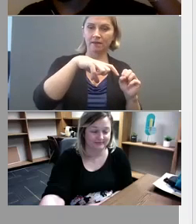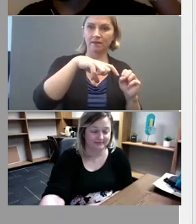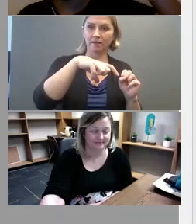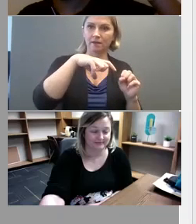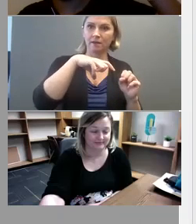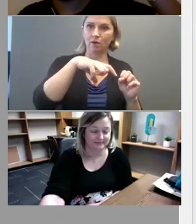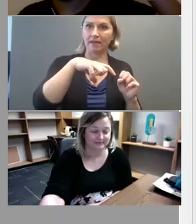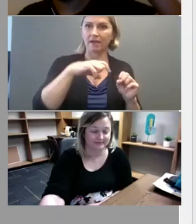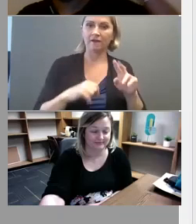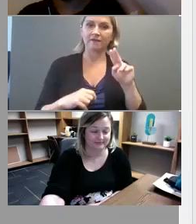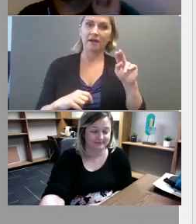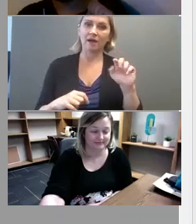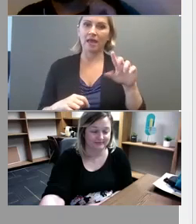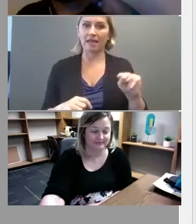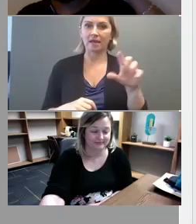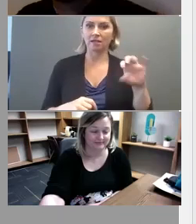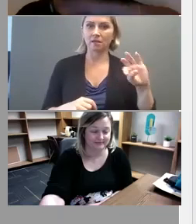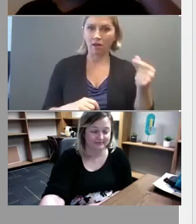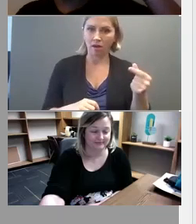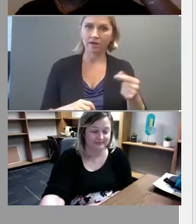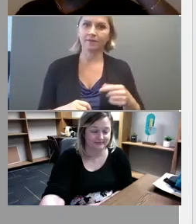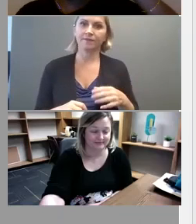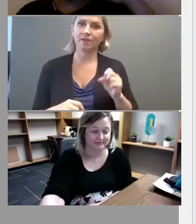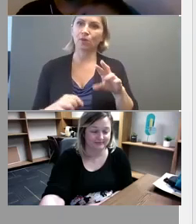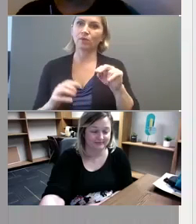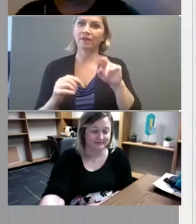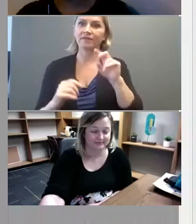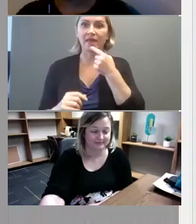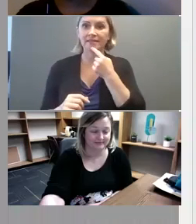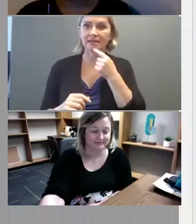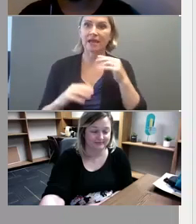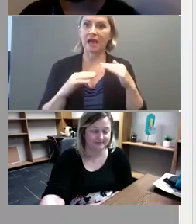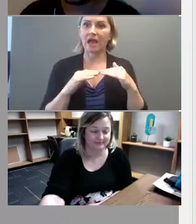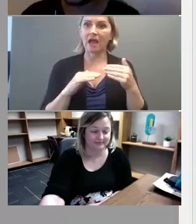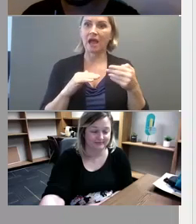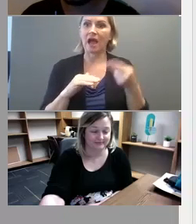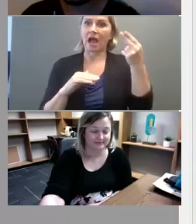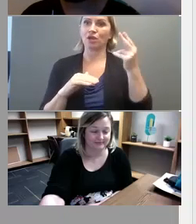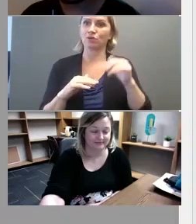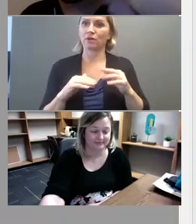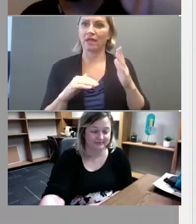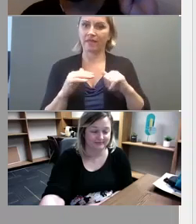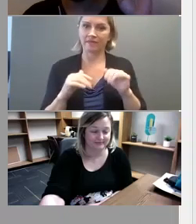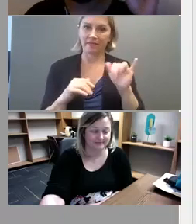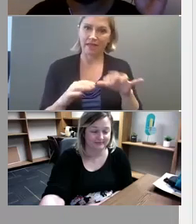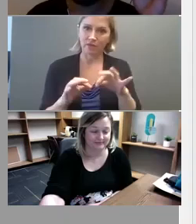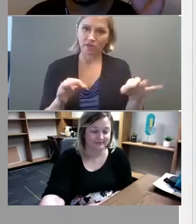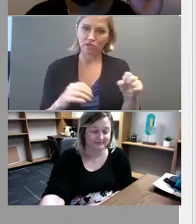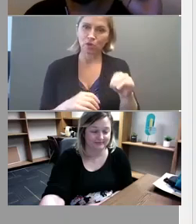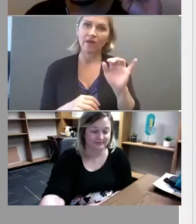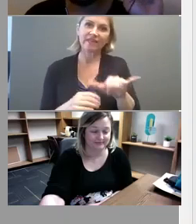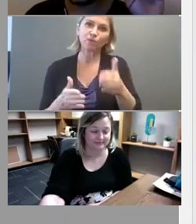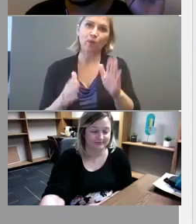of n log base b a plus of epsilon, because we say that it is higher than particular omega condition. So that is a way